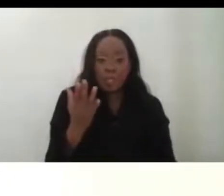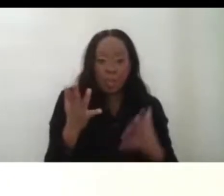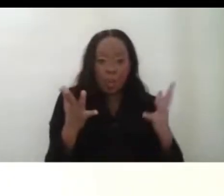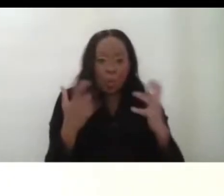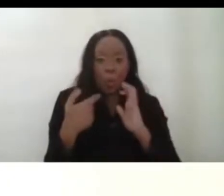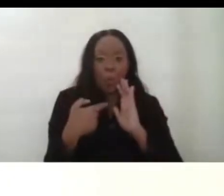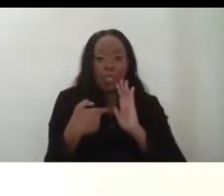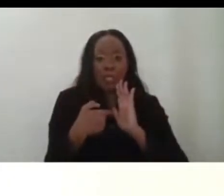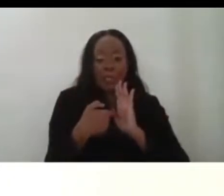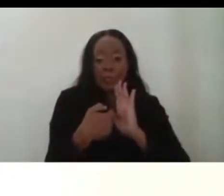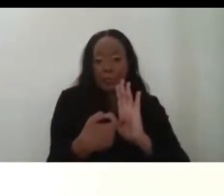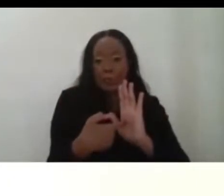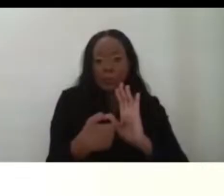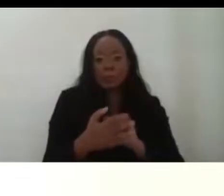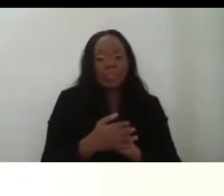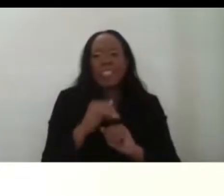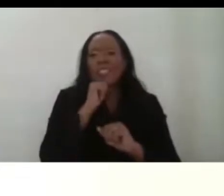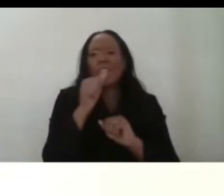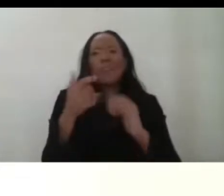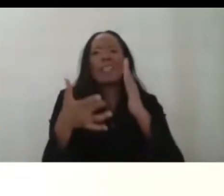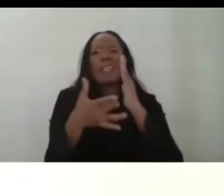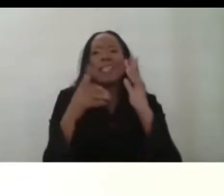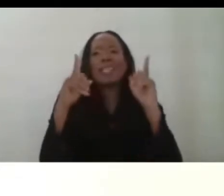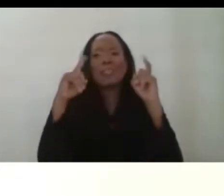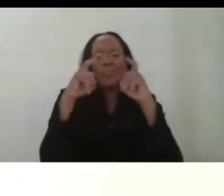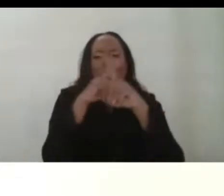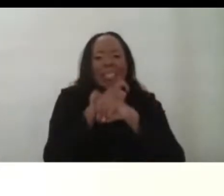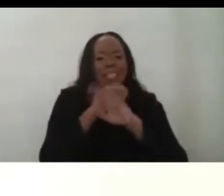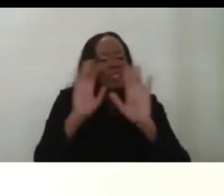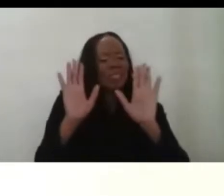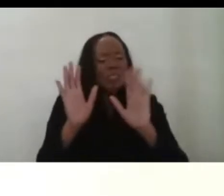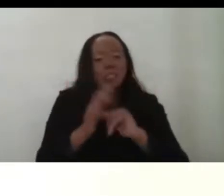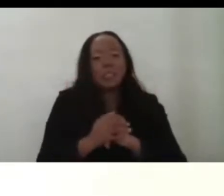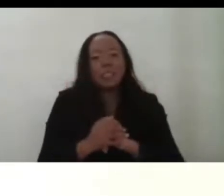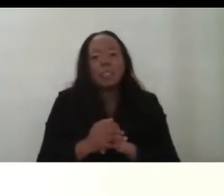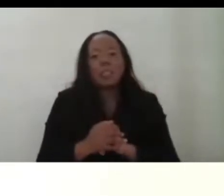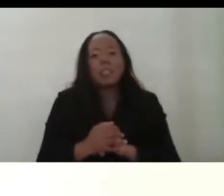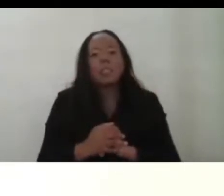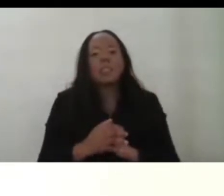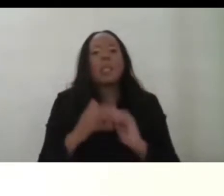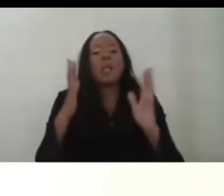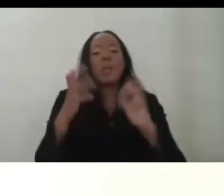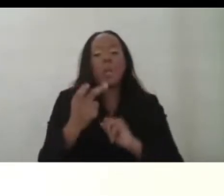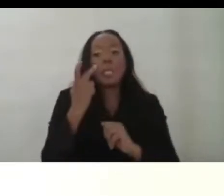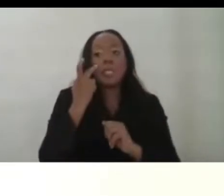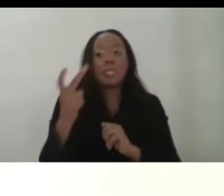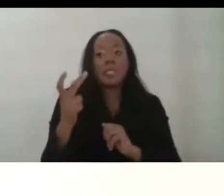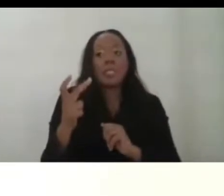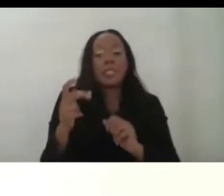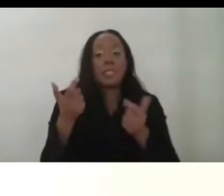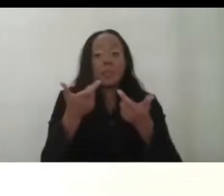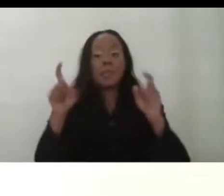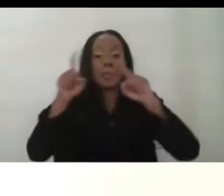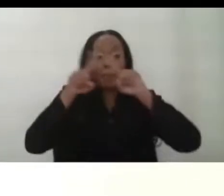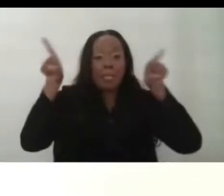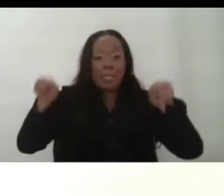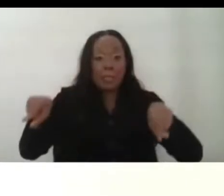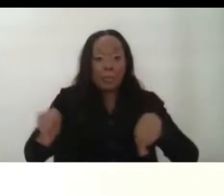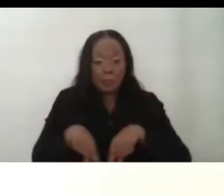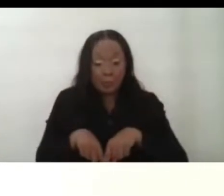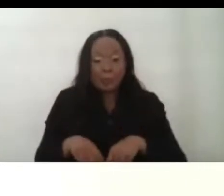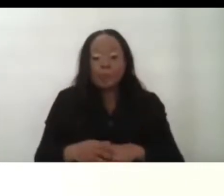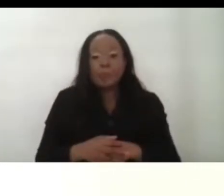have to go into all the technicality here. Just have a look at the graph from left to right. The last 10 years, you can see those buildings, if you